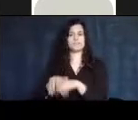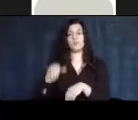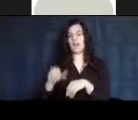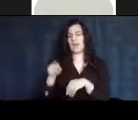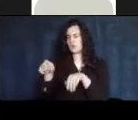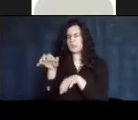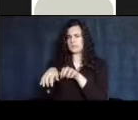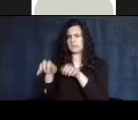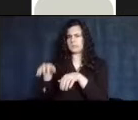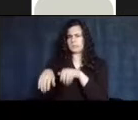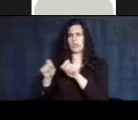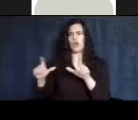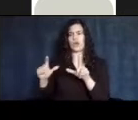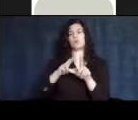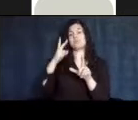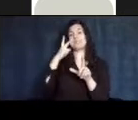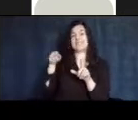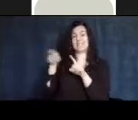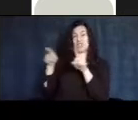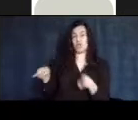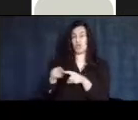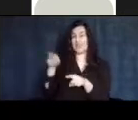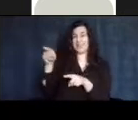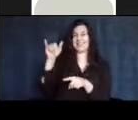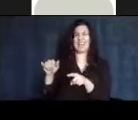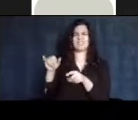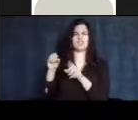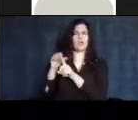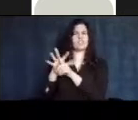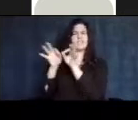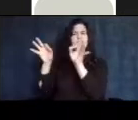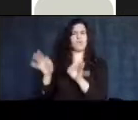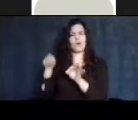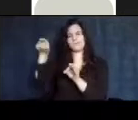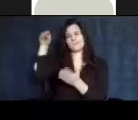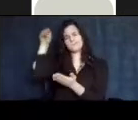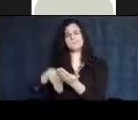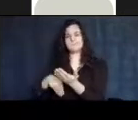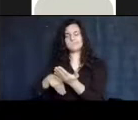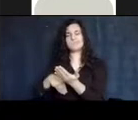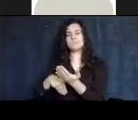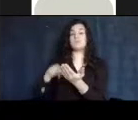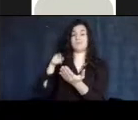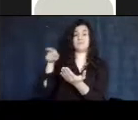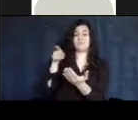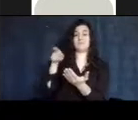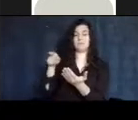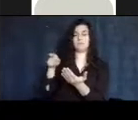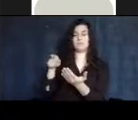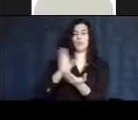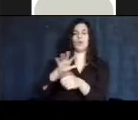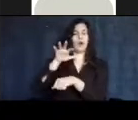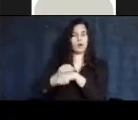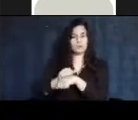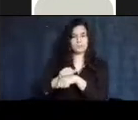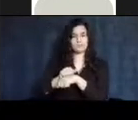to this screen, which is our form for orientation. This form will not only be your reservation for